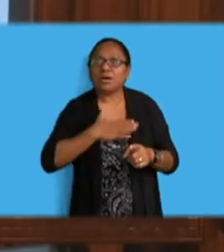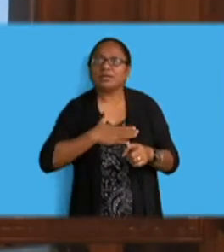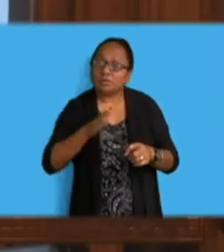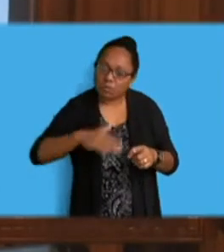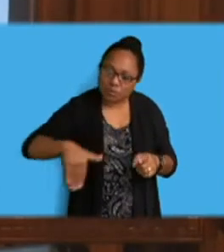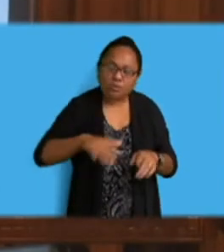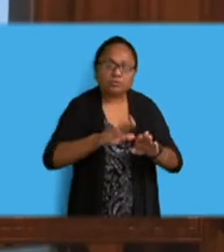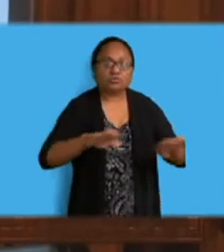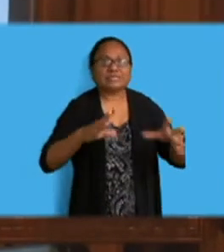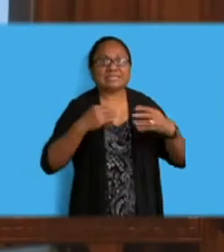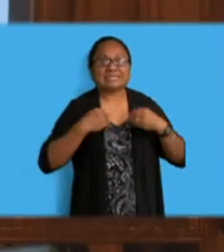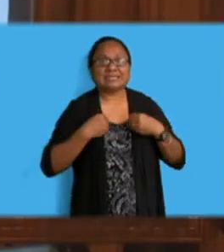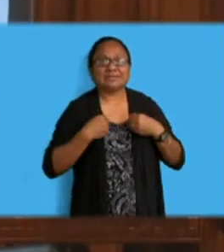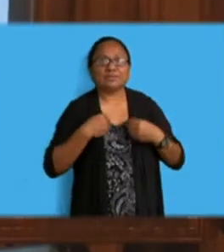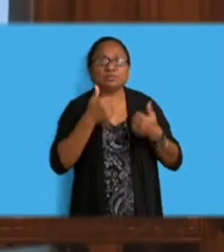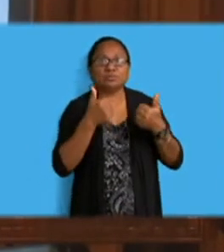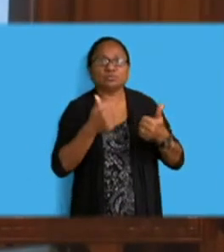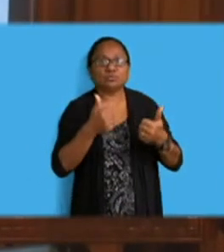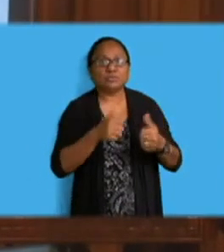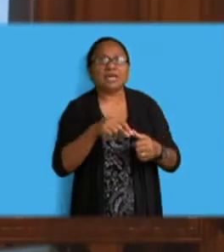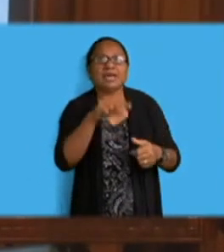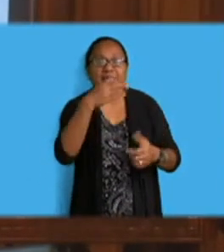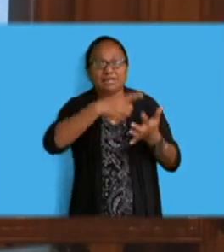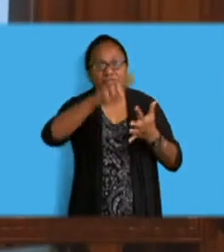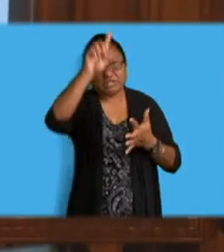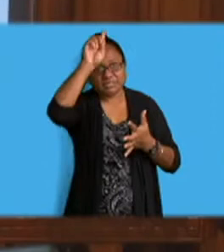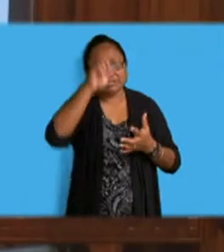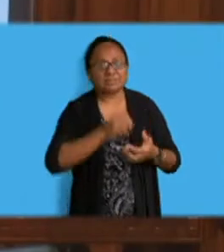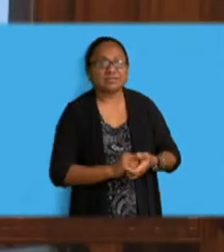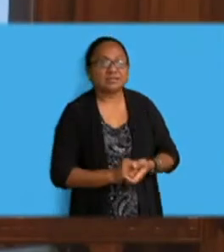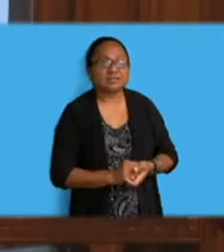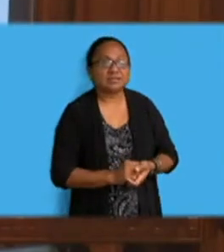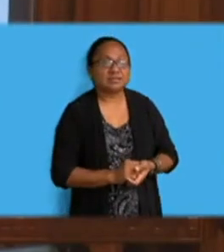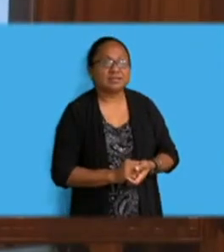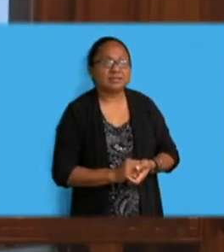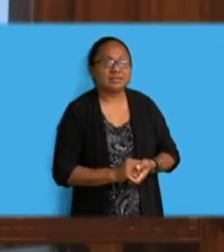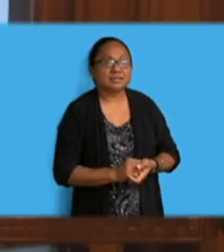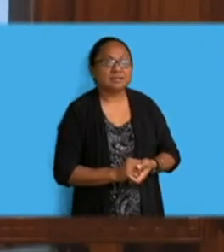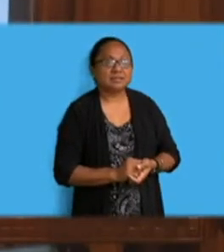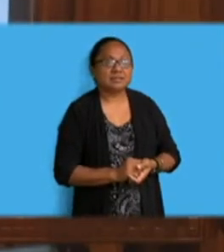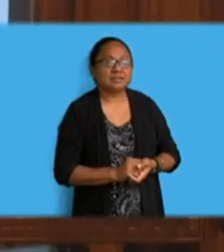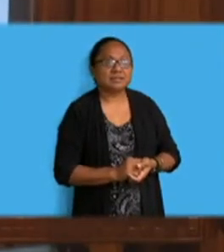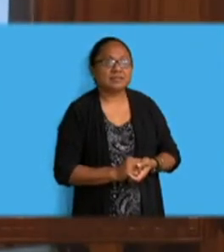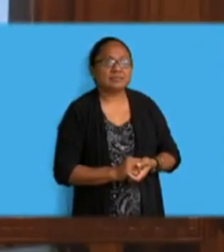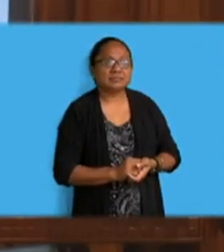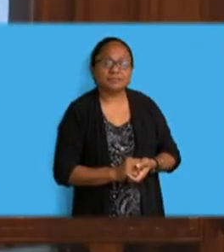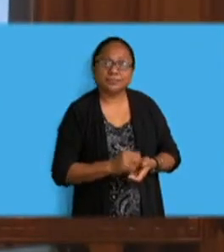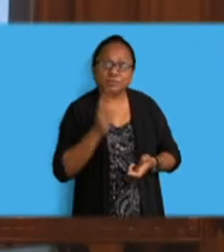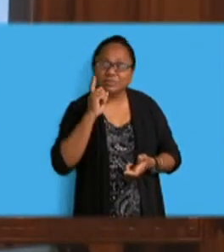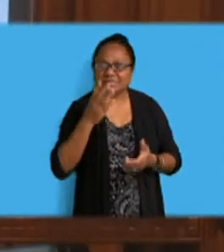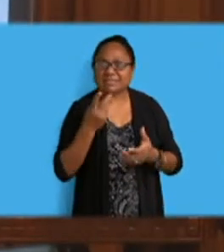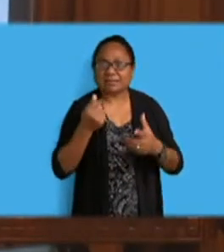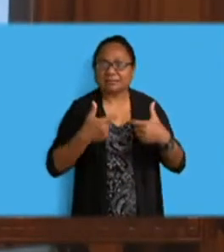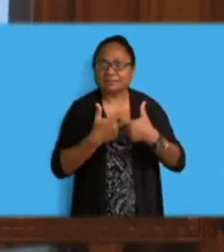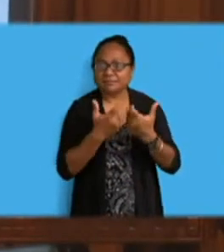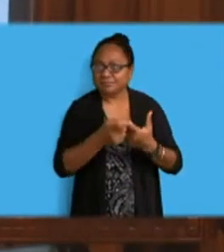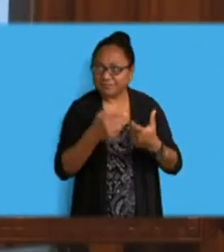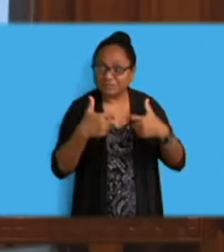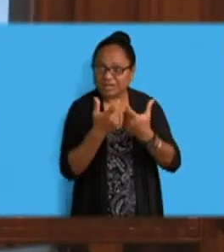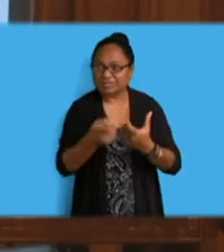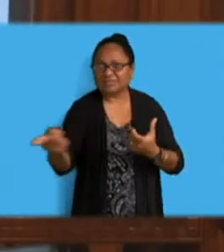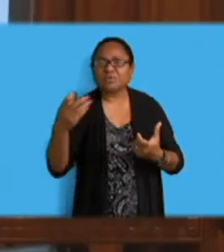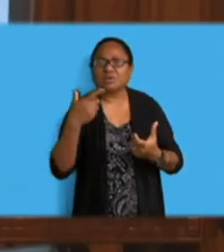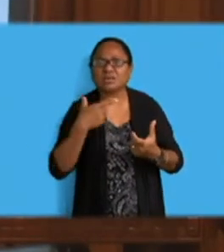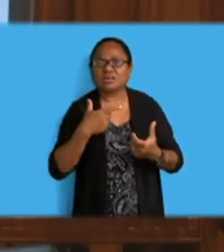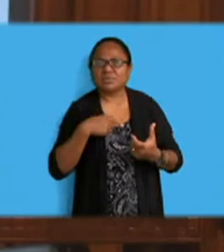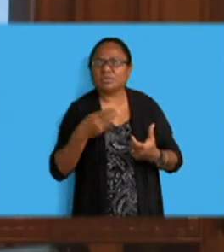Honourable Deputy Speaker, we noted that some may see this process as challenging, them or questioning the status quo, but we had no choice but to forge